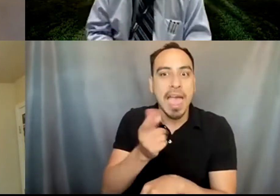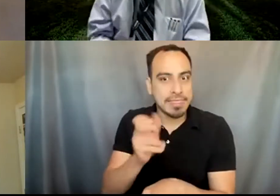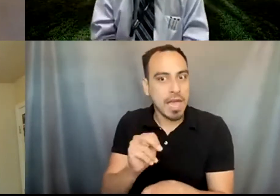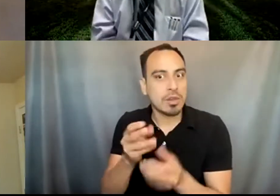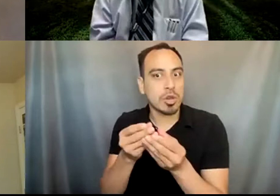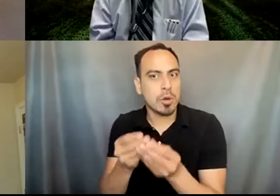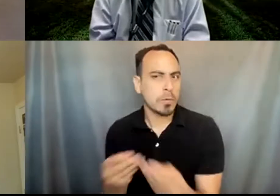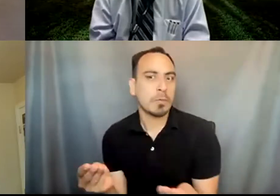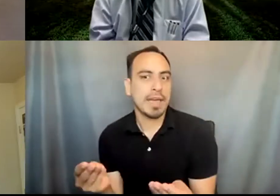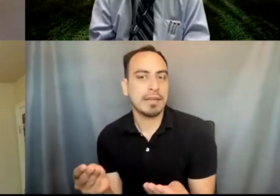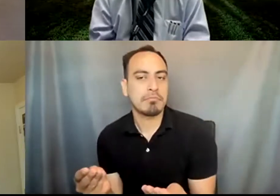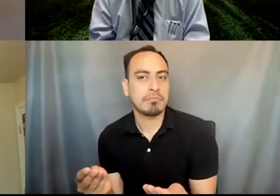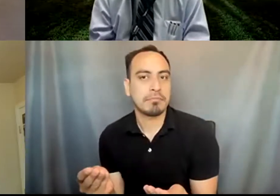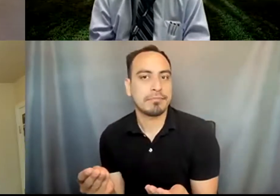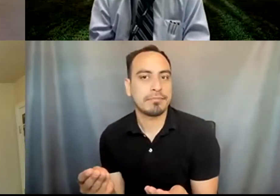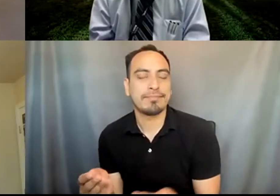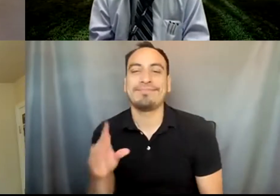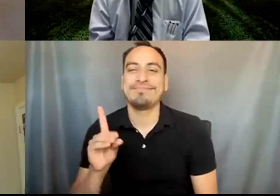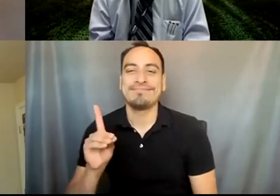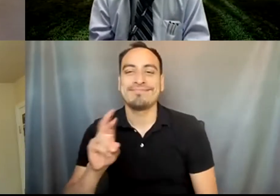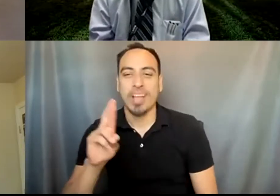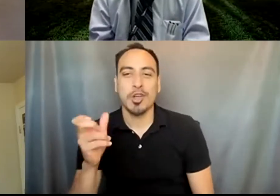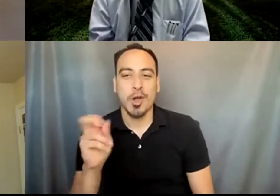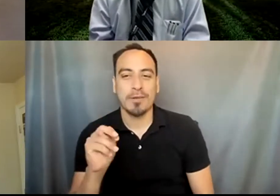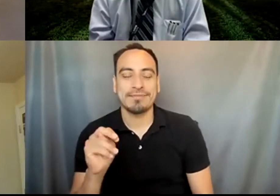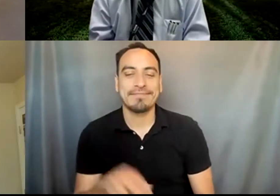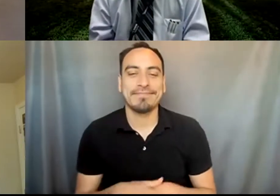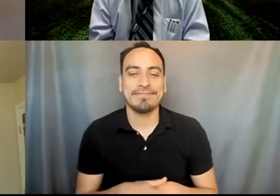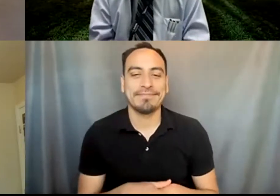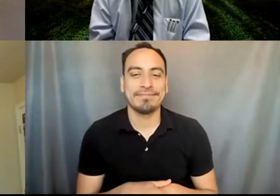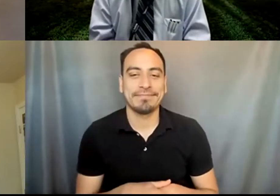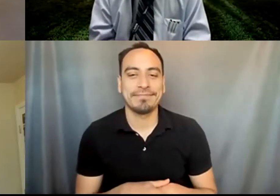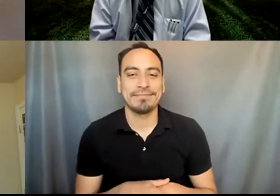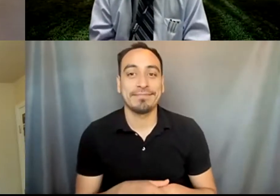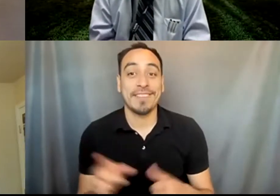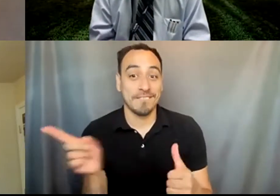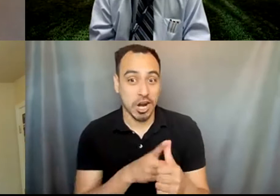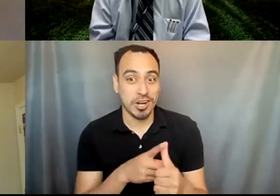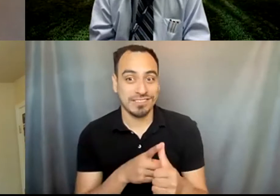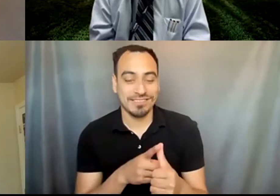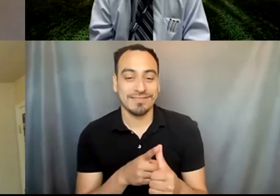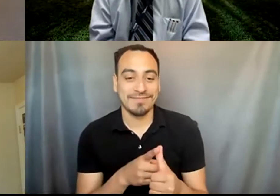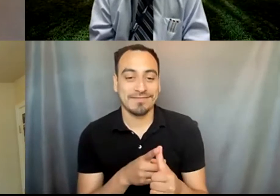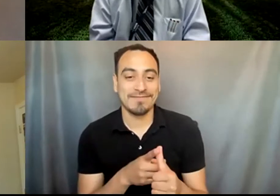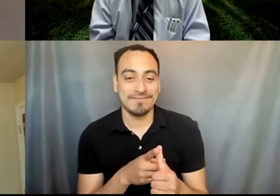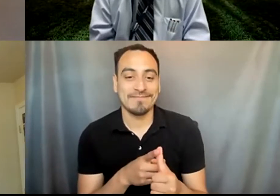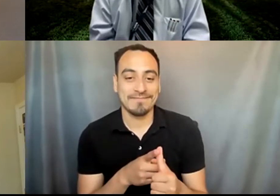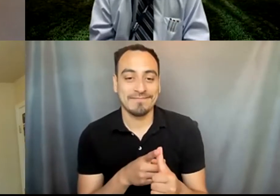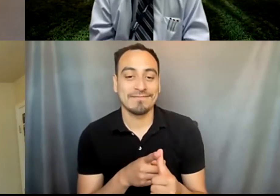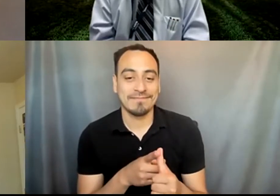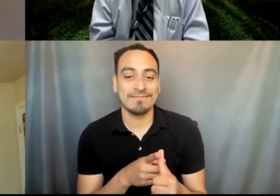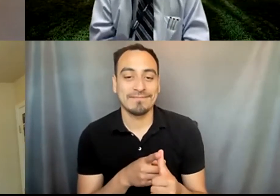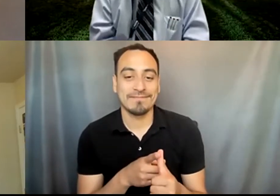Okay, so first, my understanding is that Pfizer is